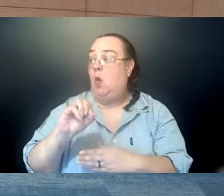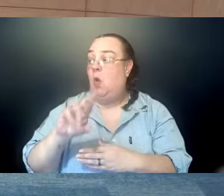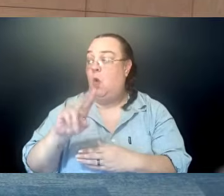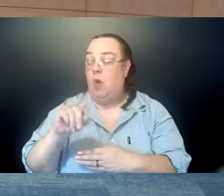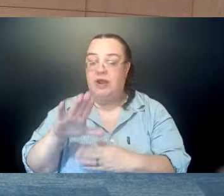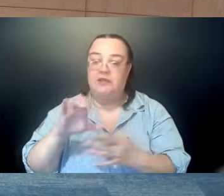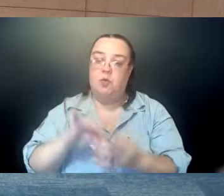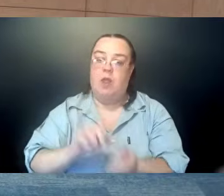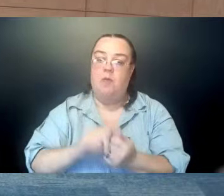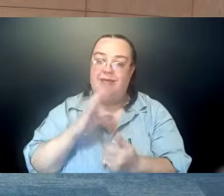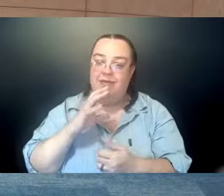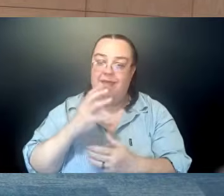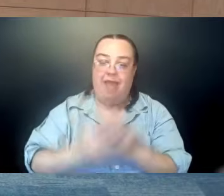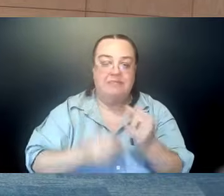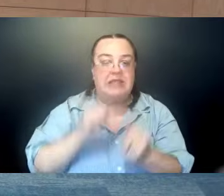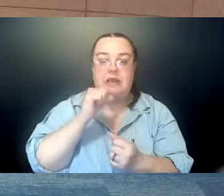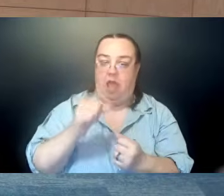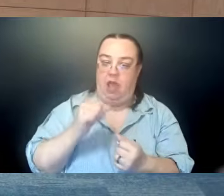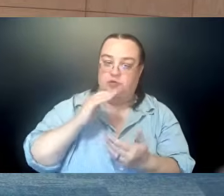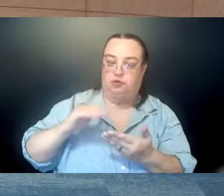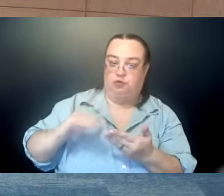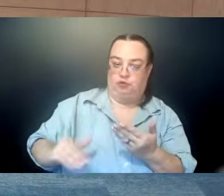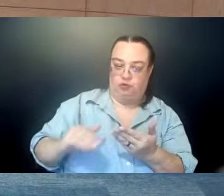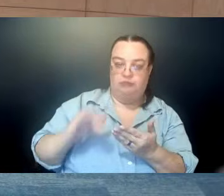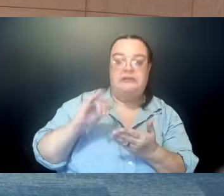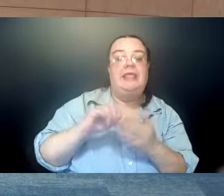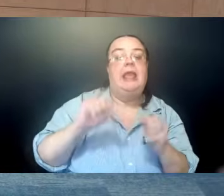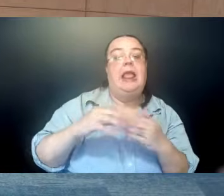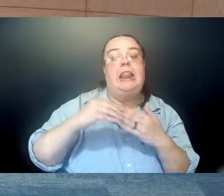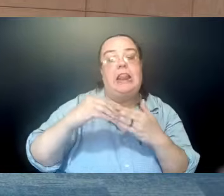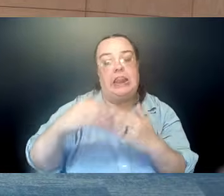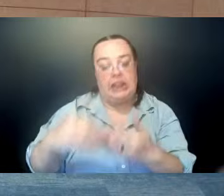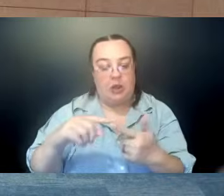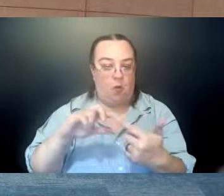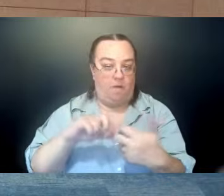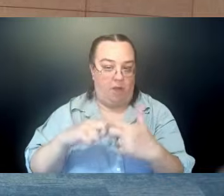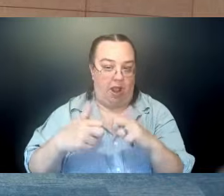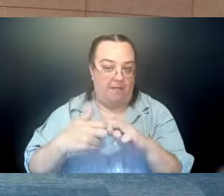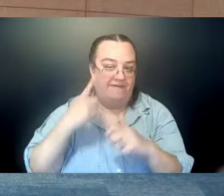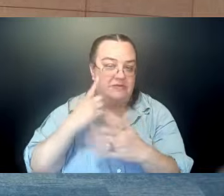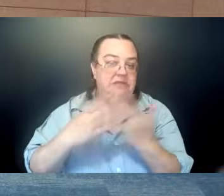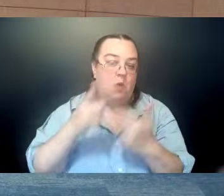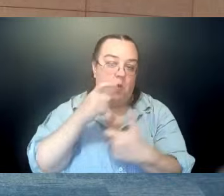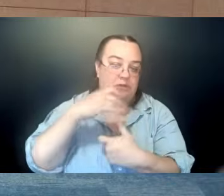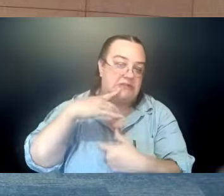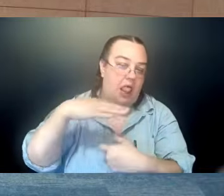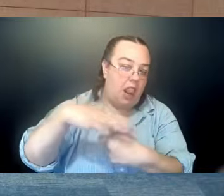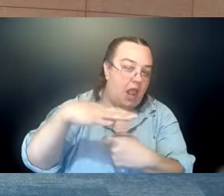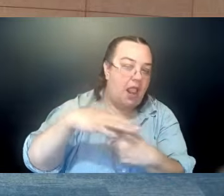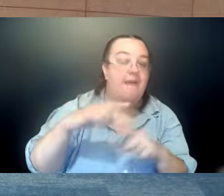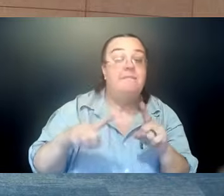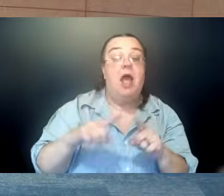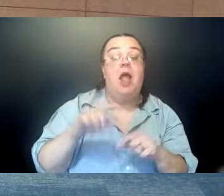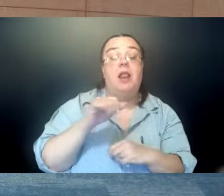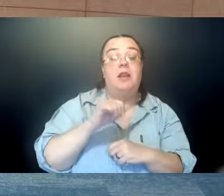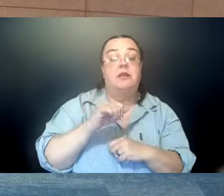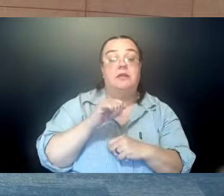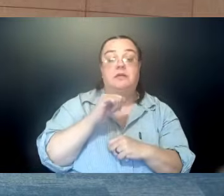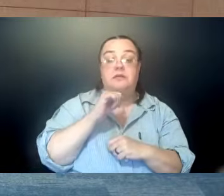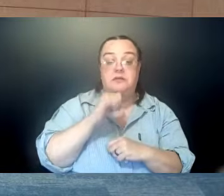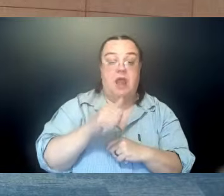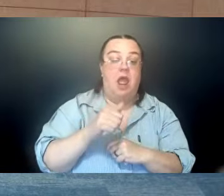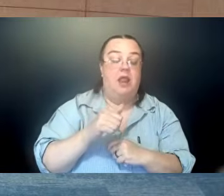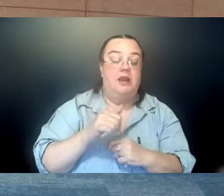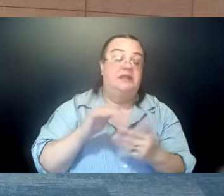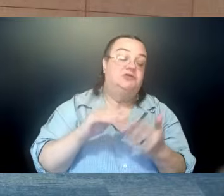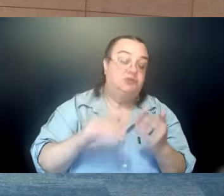unexcused absences that can lead to problems for an elected official, but not excused absences. I'm going to